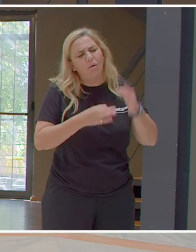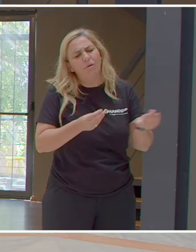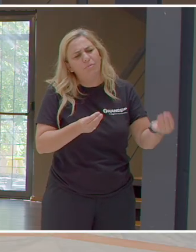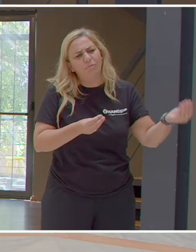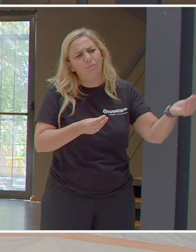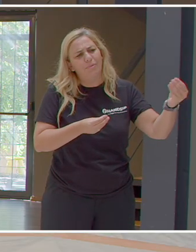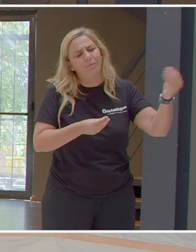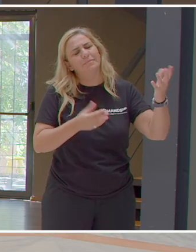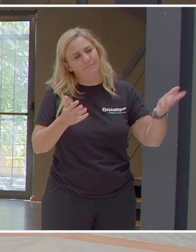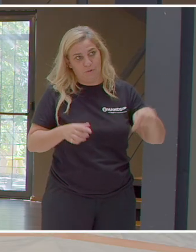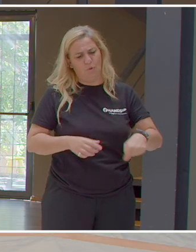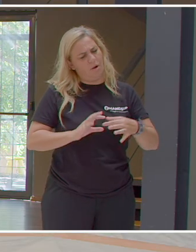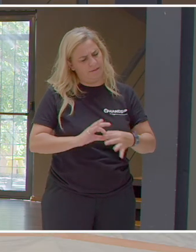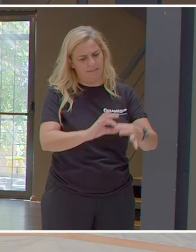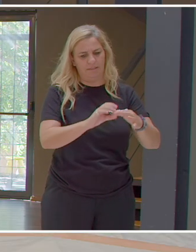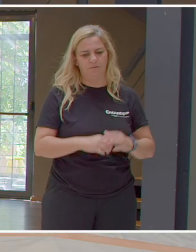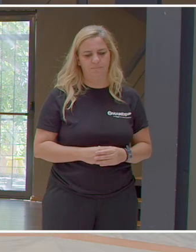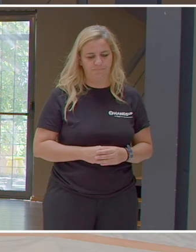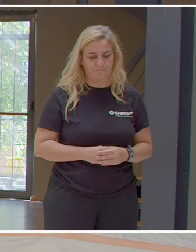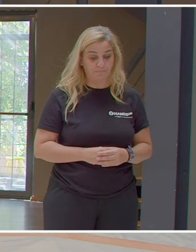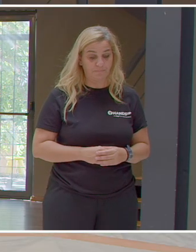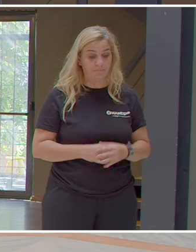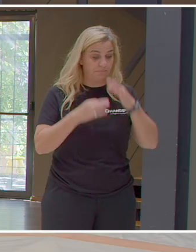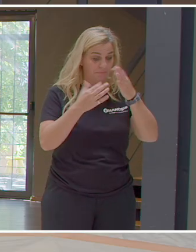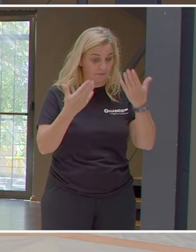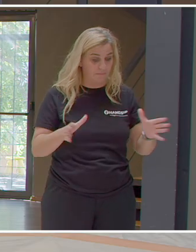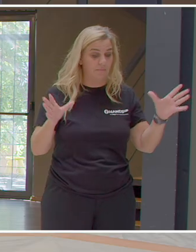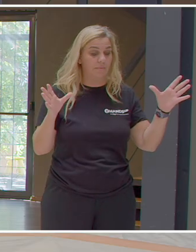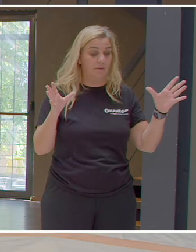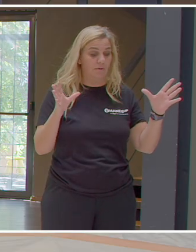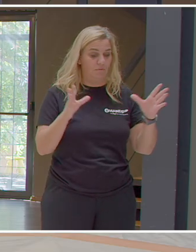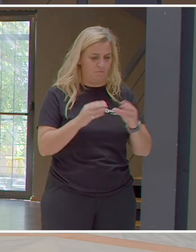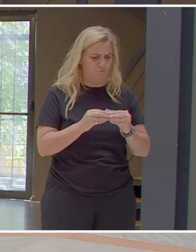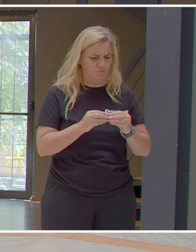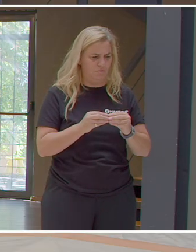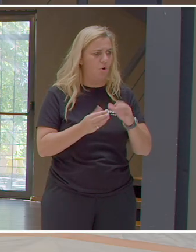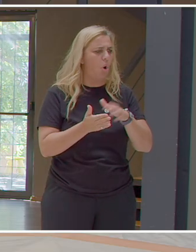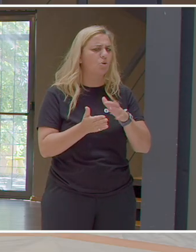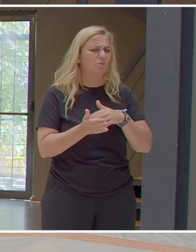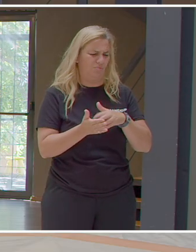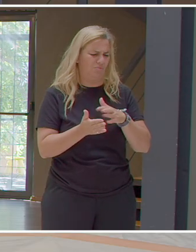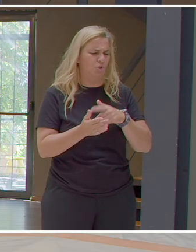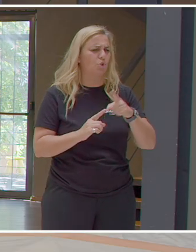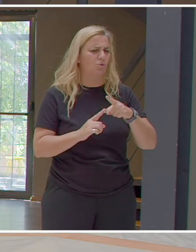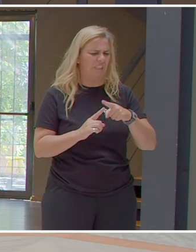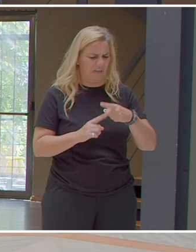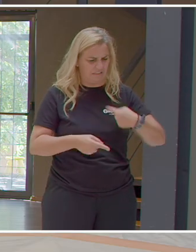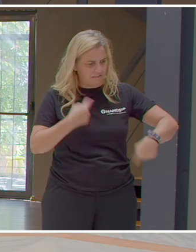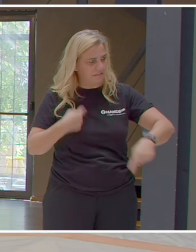let's continue. So we talked already about the short-chain fatty acids. They are